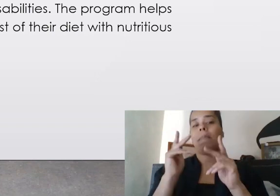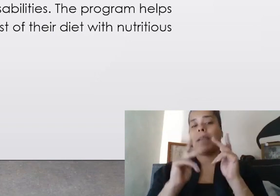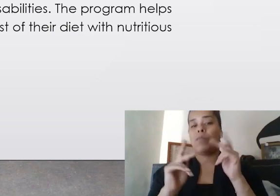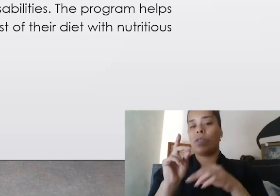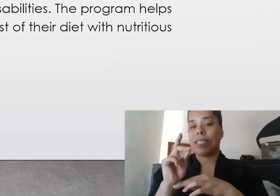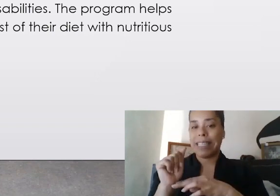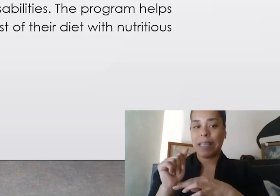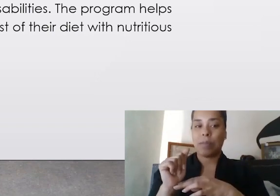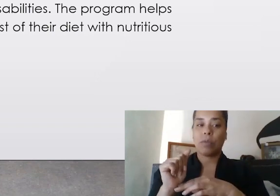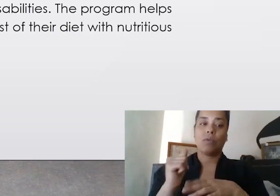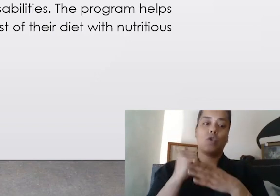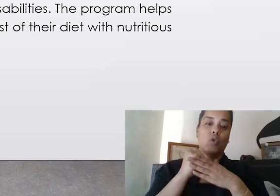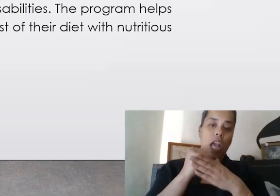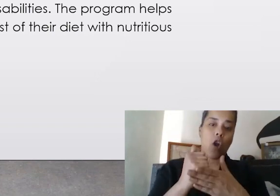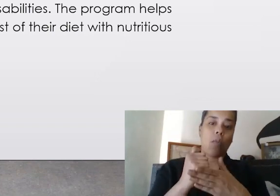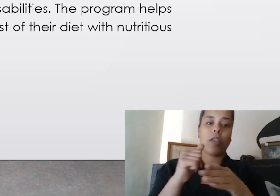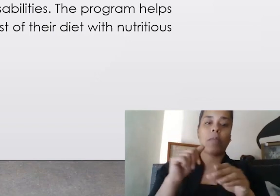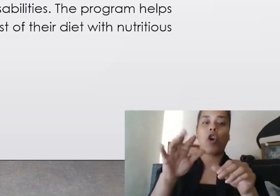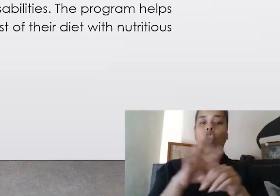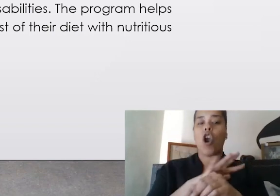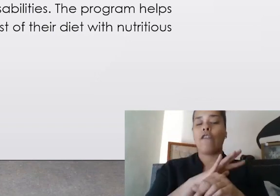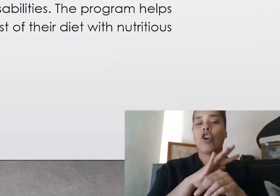help them cover the cost of their food.